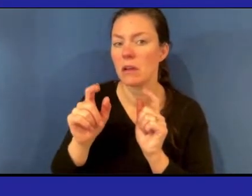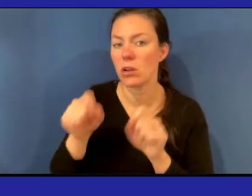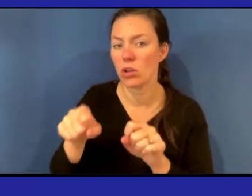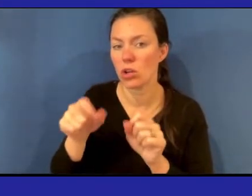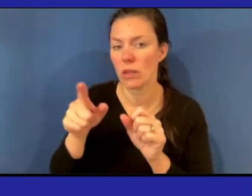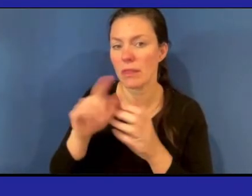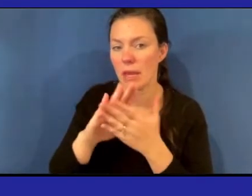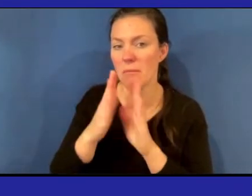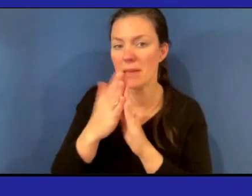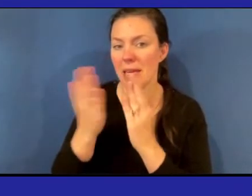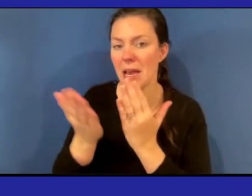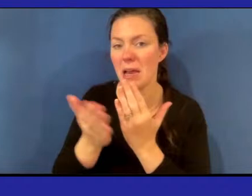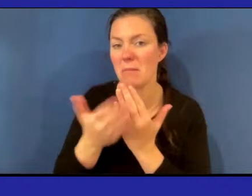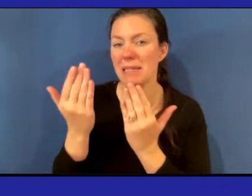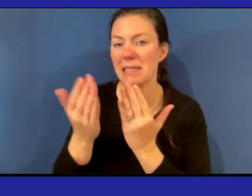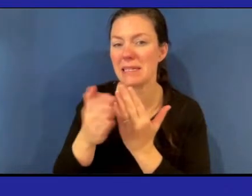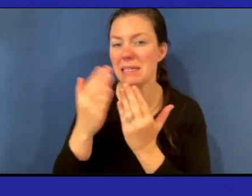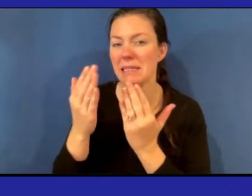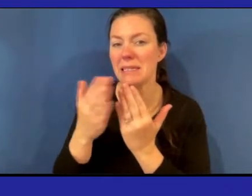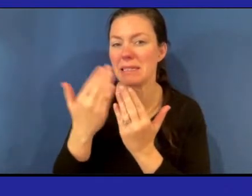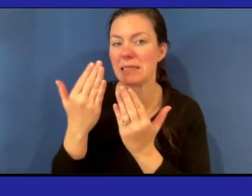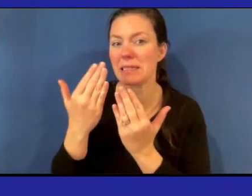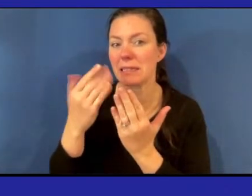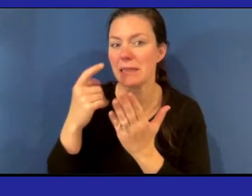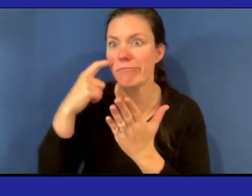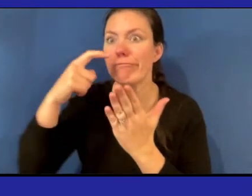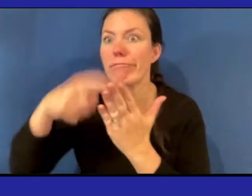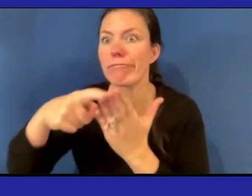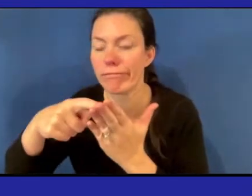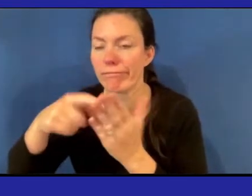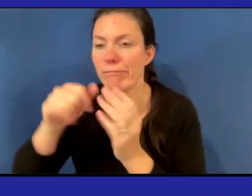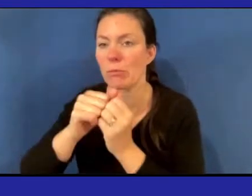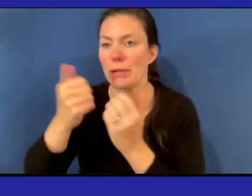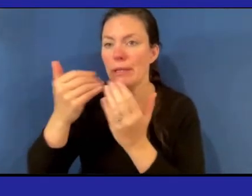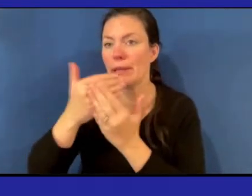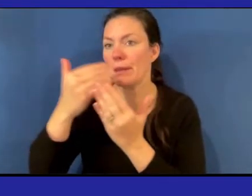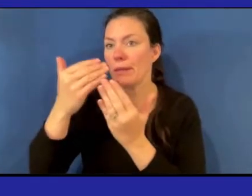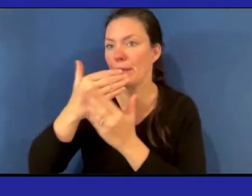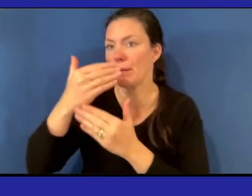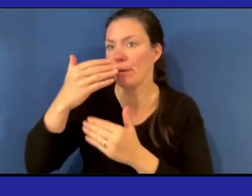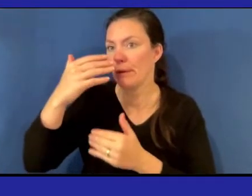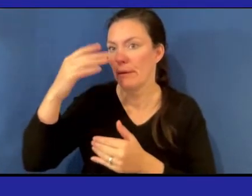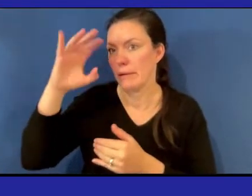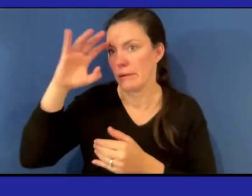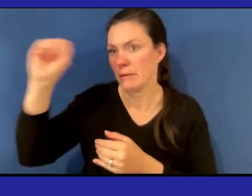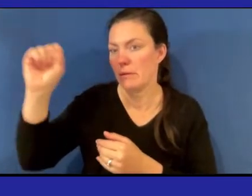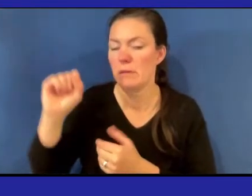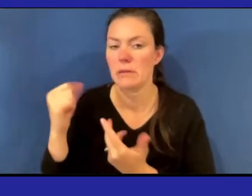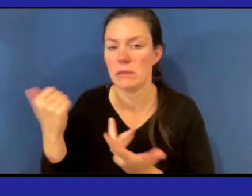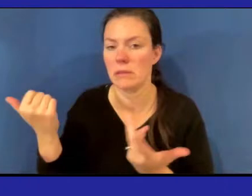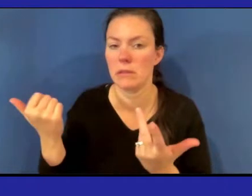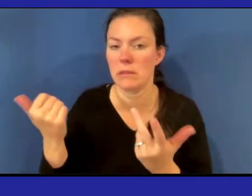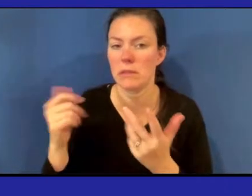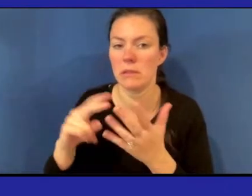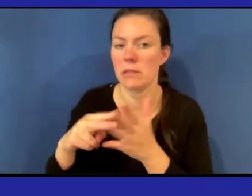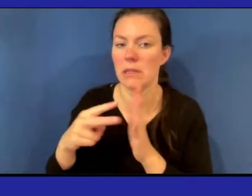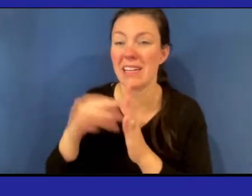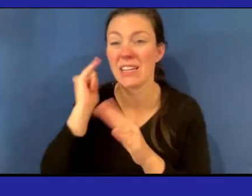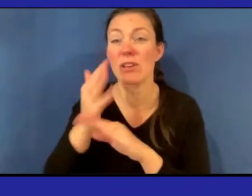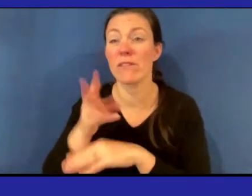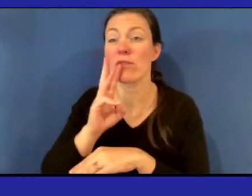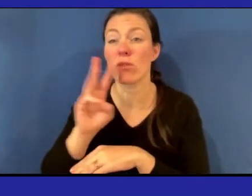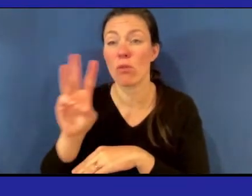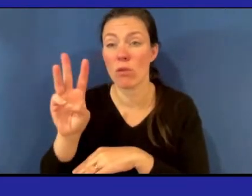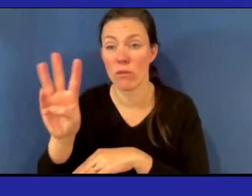in the environment that's coming? I mean, As they go on to insure, like, I don't know what the like, when you're over 65 and you're going, I